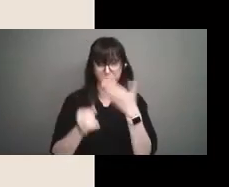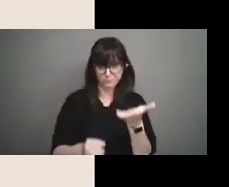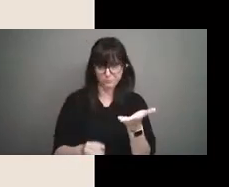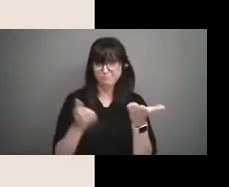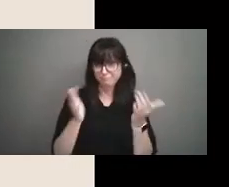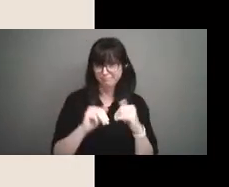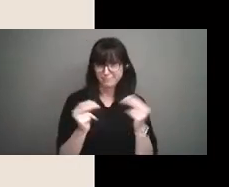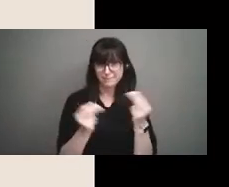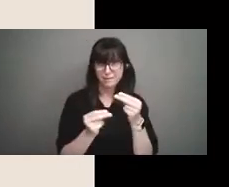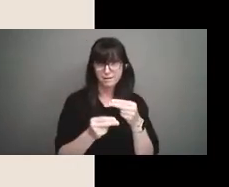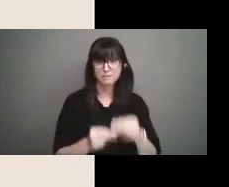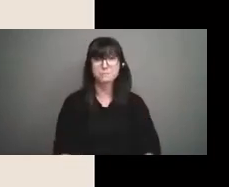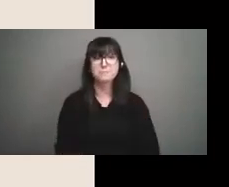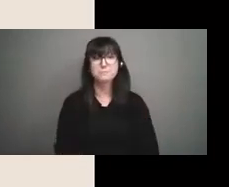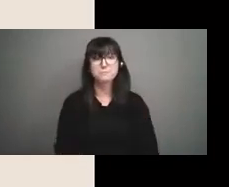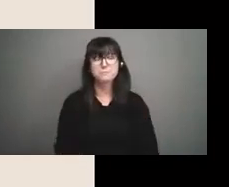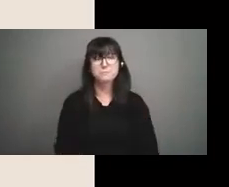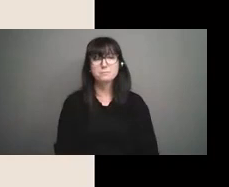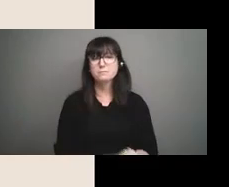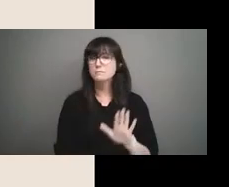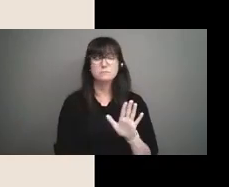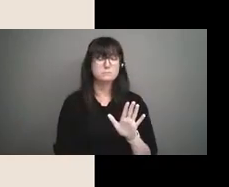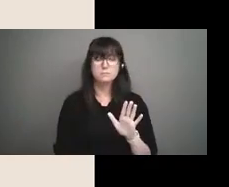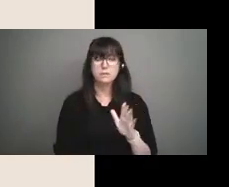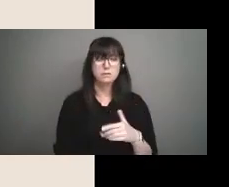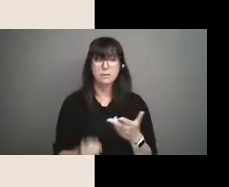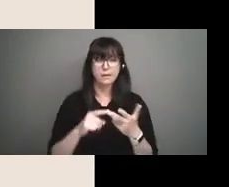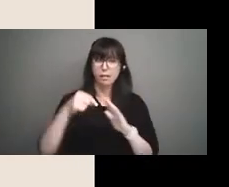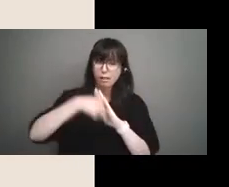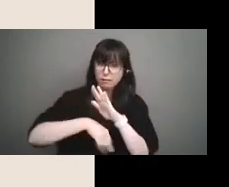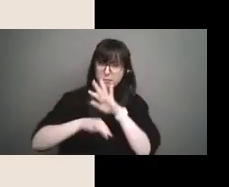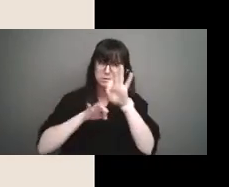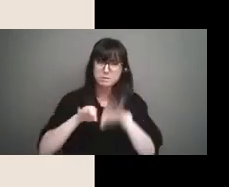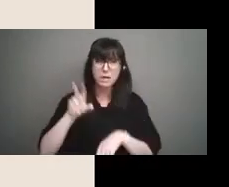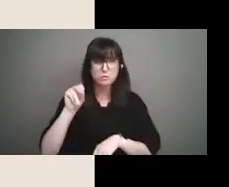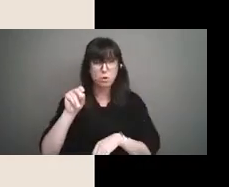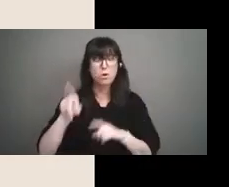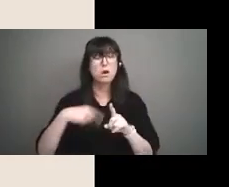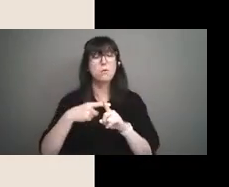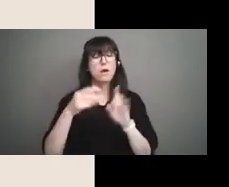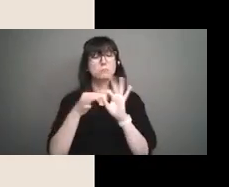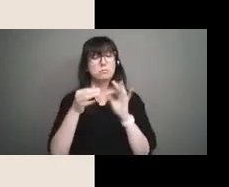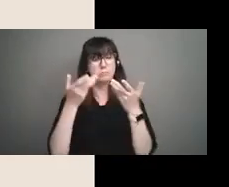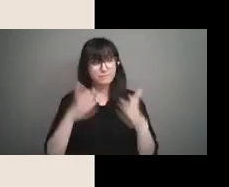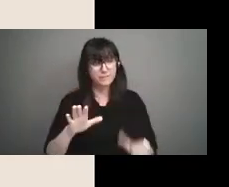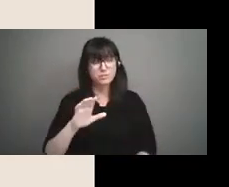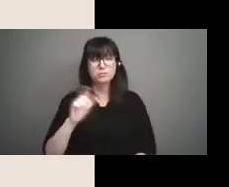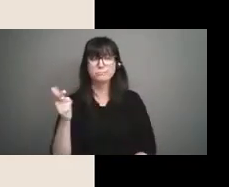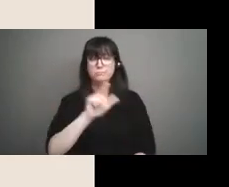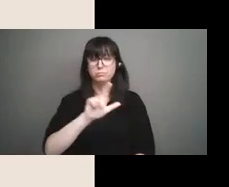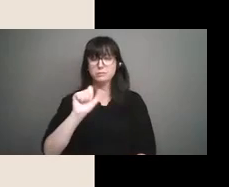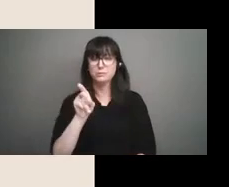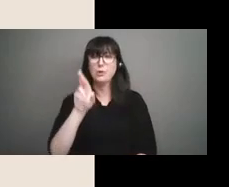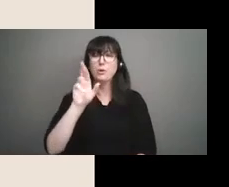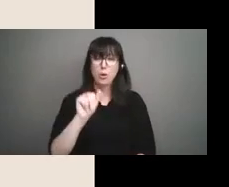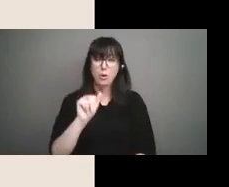slide, please. And I'm not going to spend much about this because after I'm finished today, Laura will be talking specifically